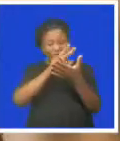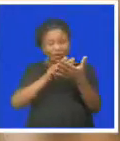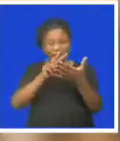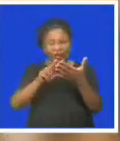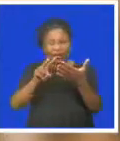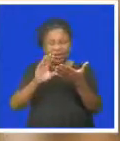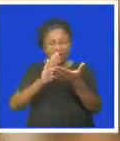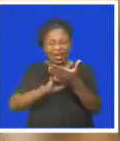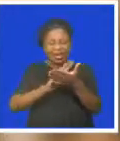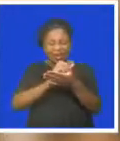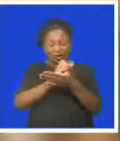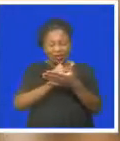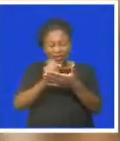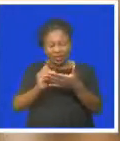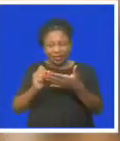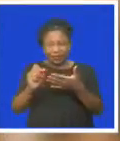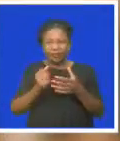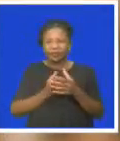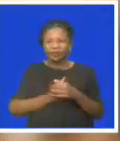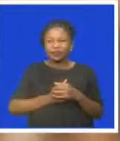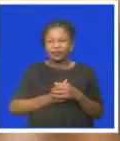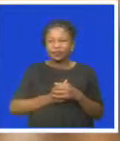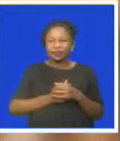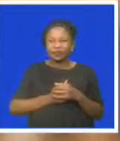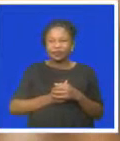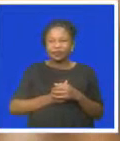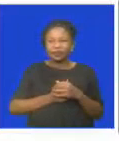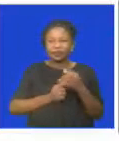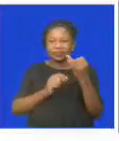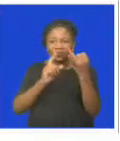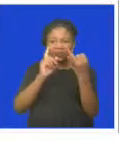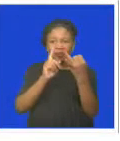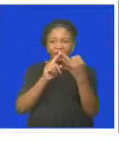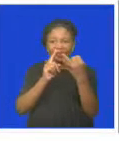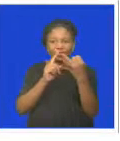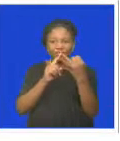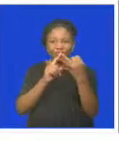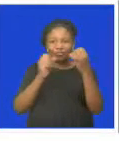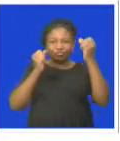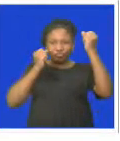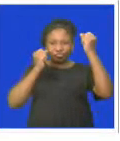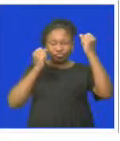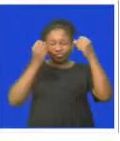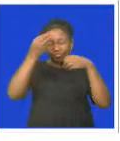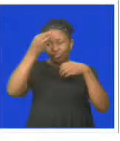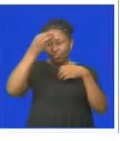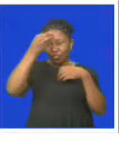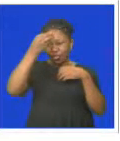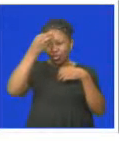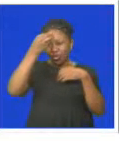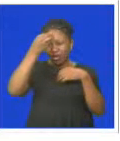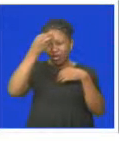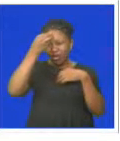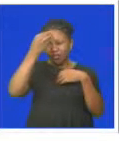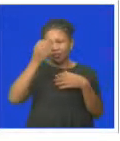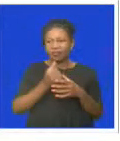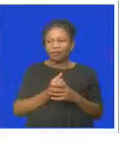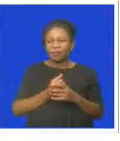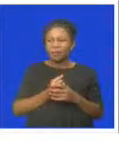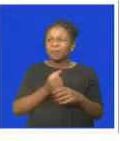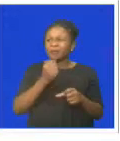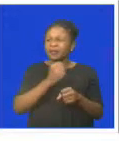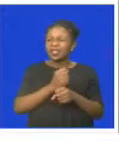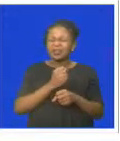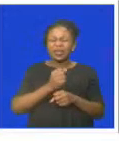A police officer. A police officer. What is a role of a